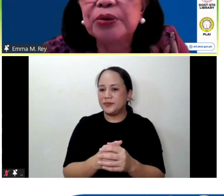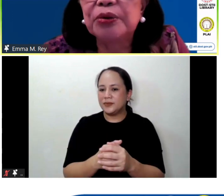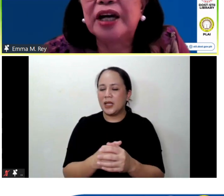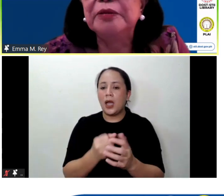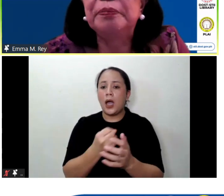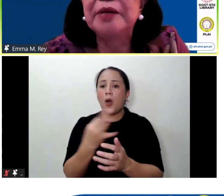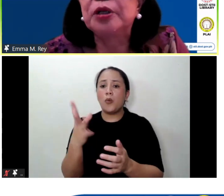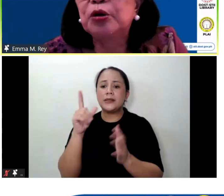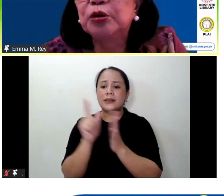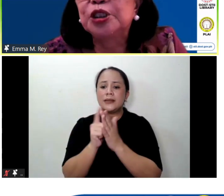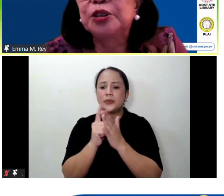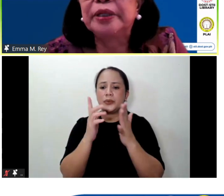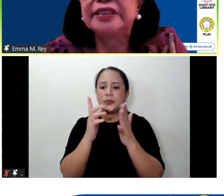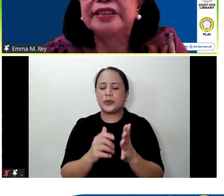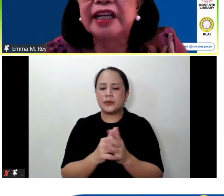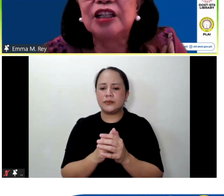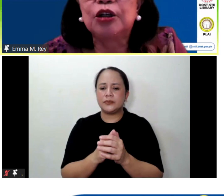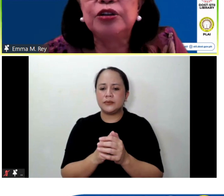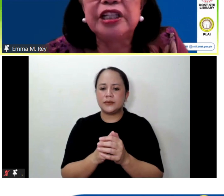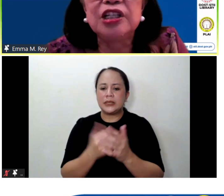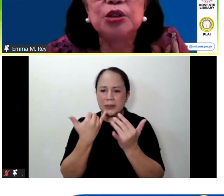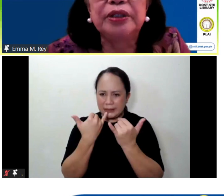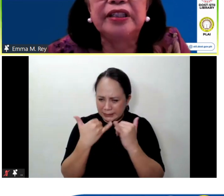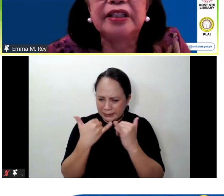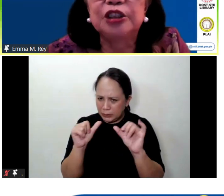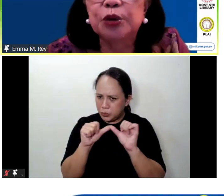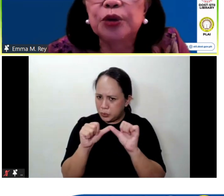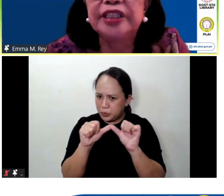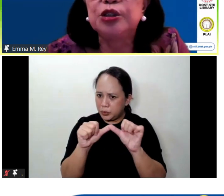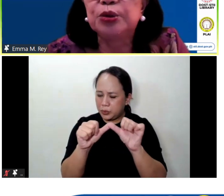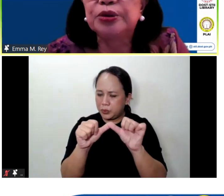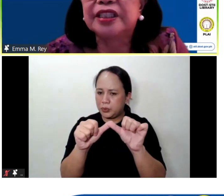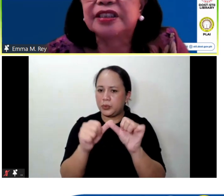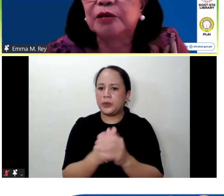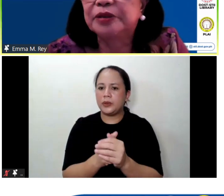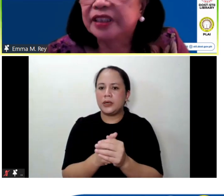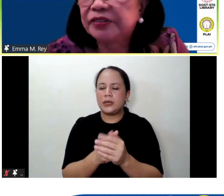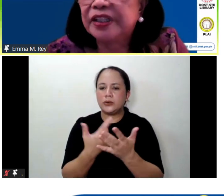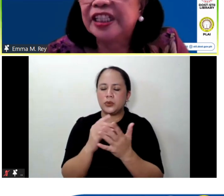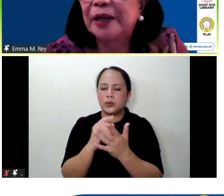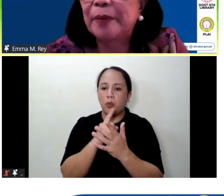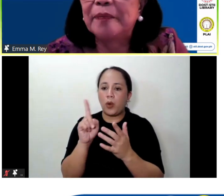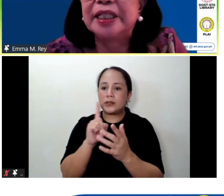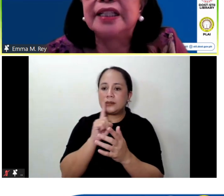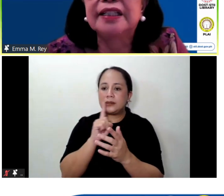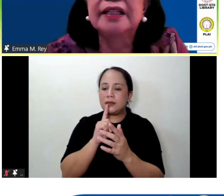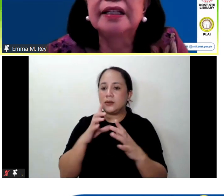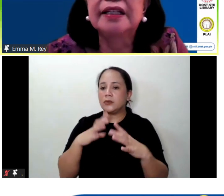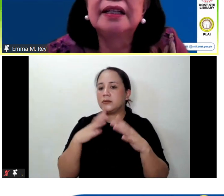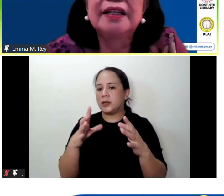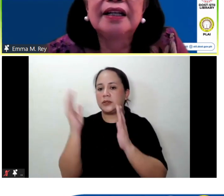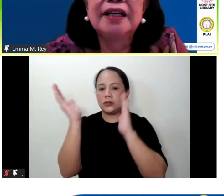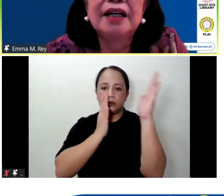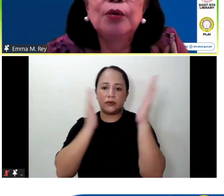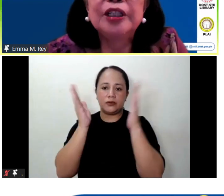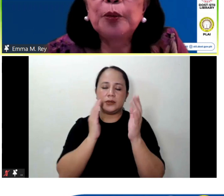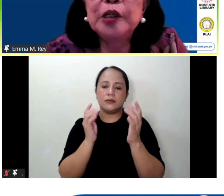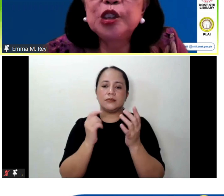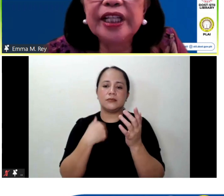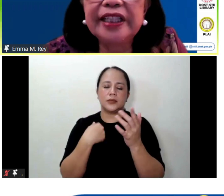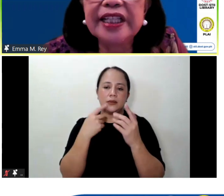through unpaved roads but still continue with their sworn duties of serving the public?